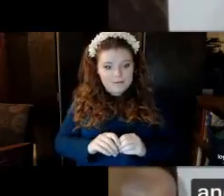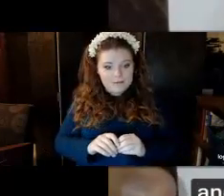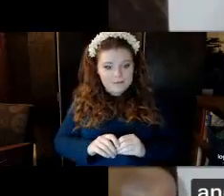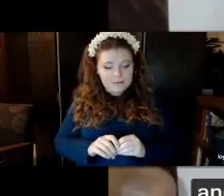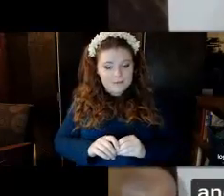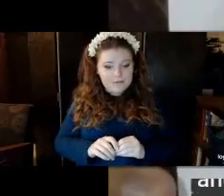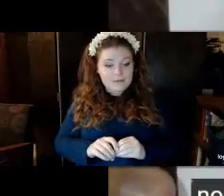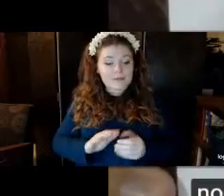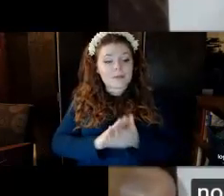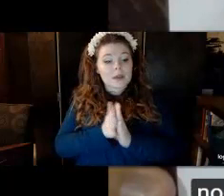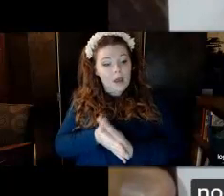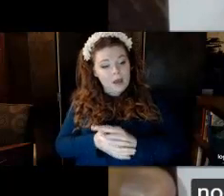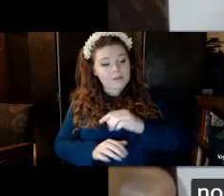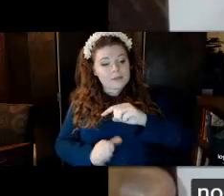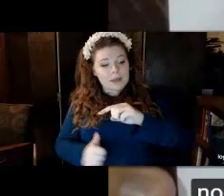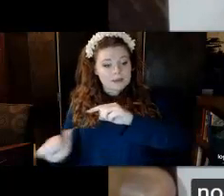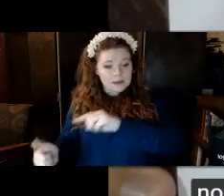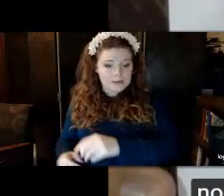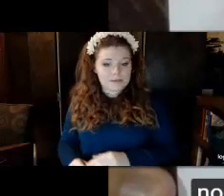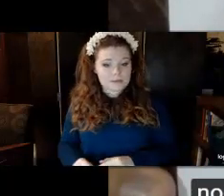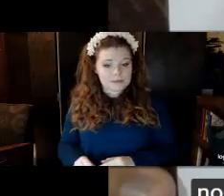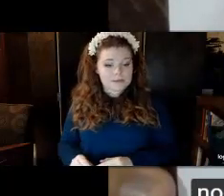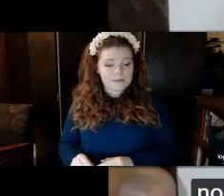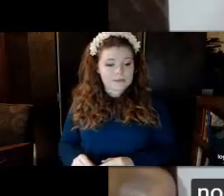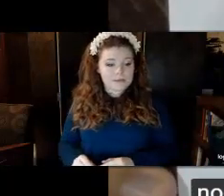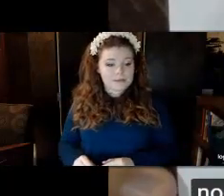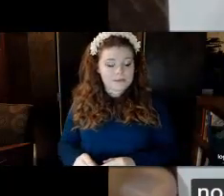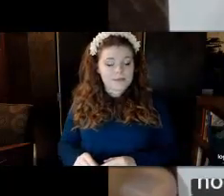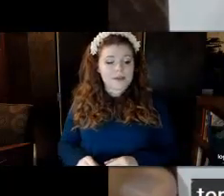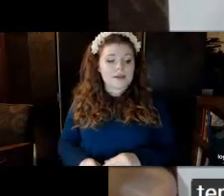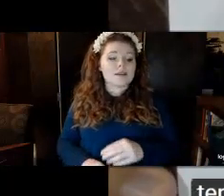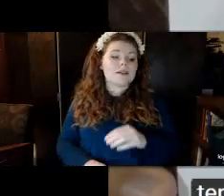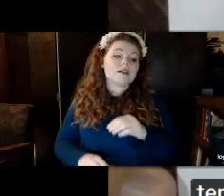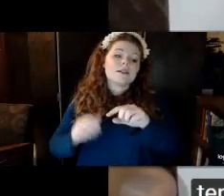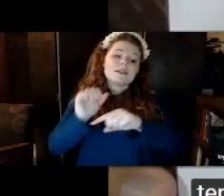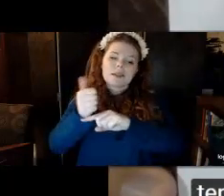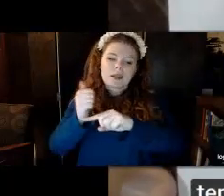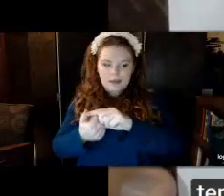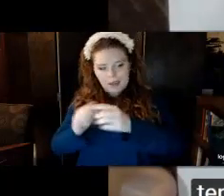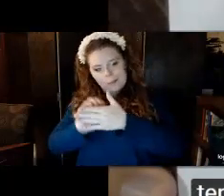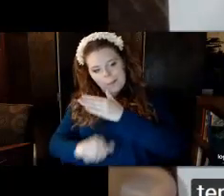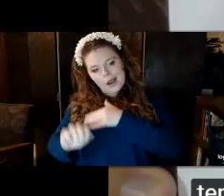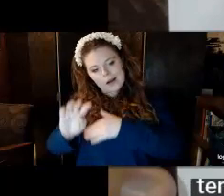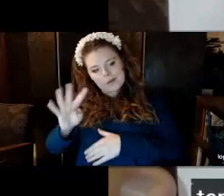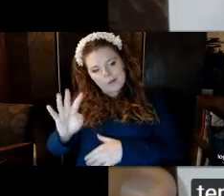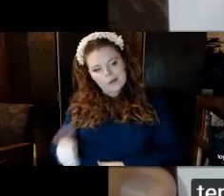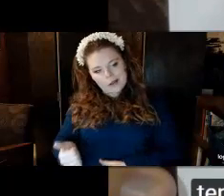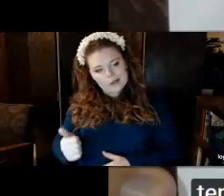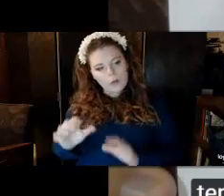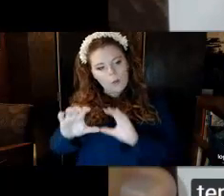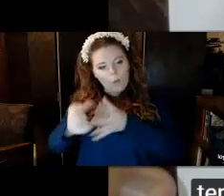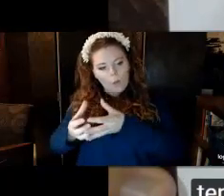it into a fraction of 10/10. Then I can take 10/10 minus 4/10. So my whole number would be